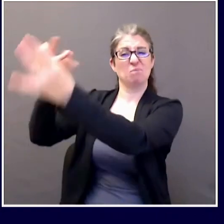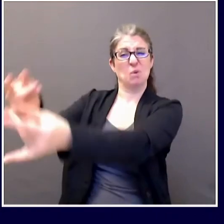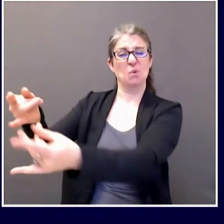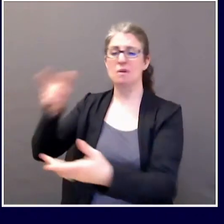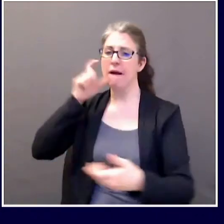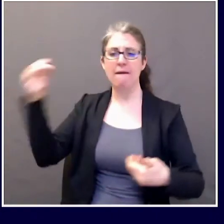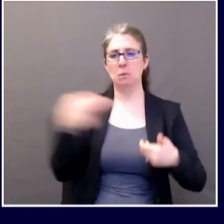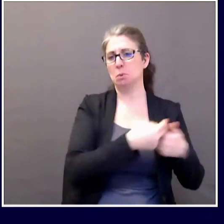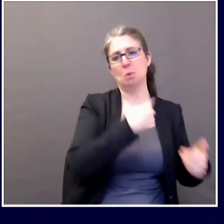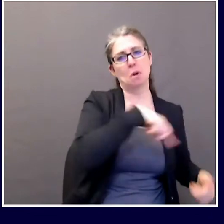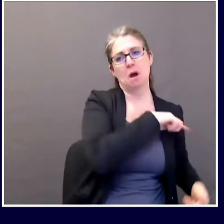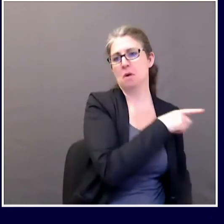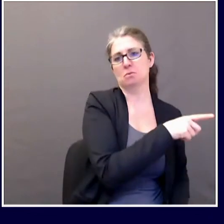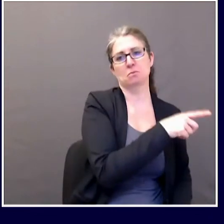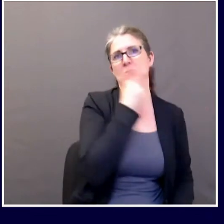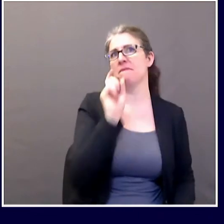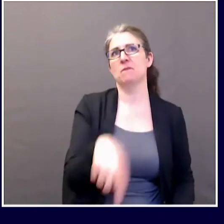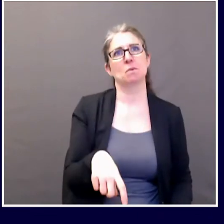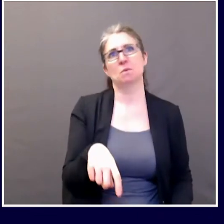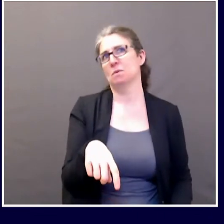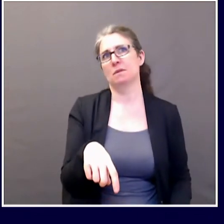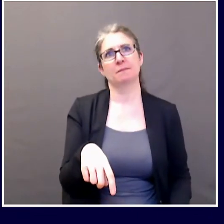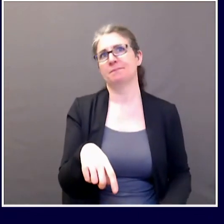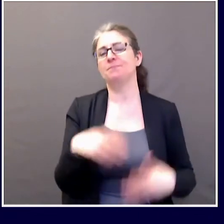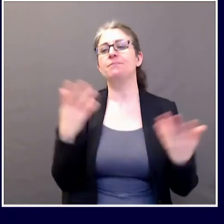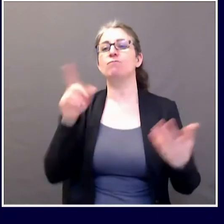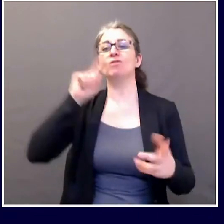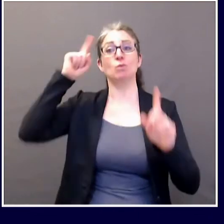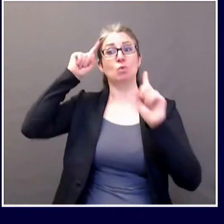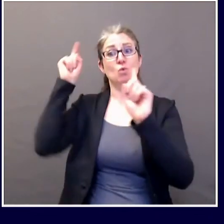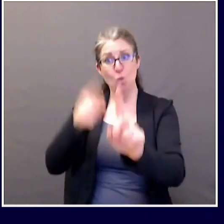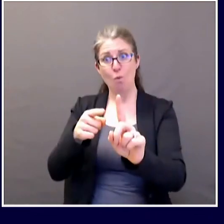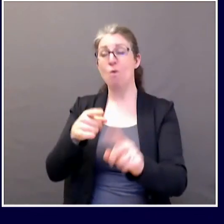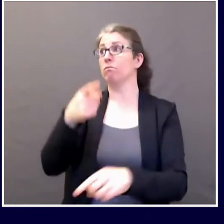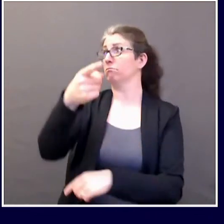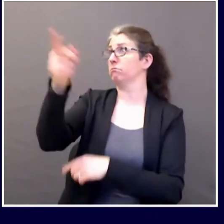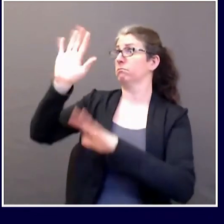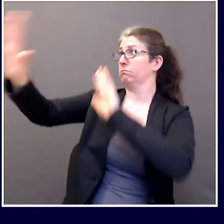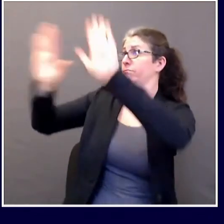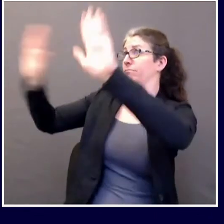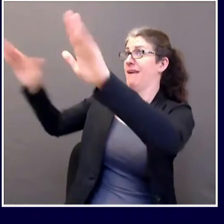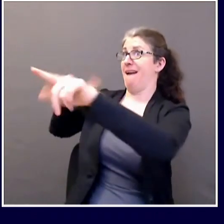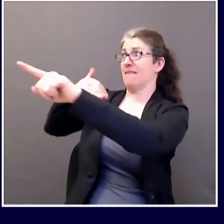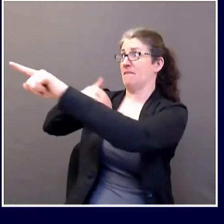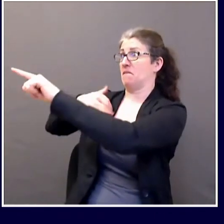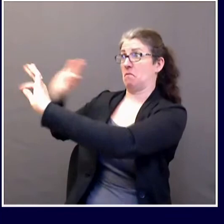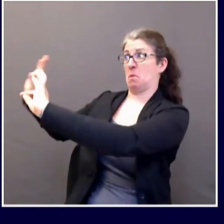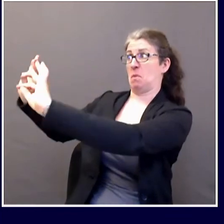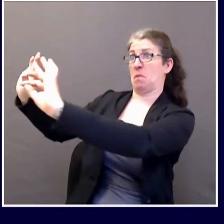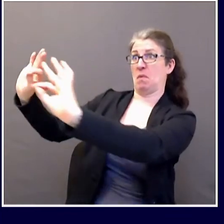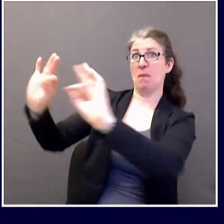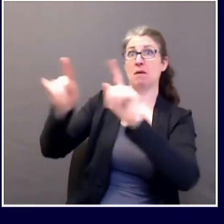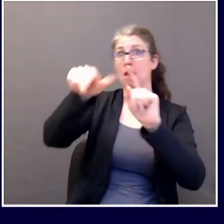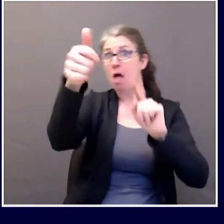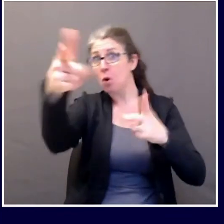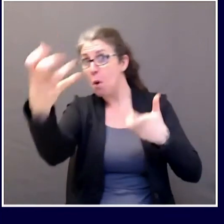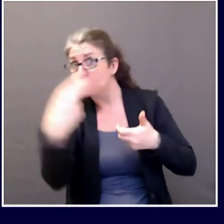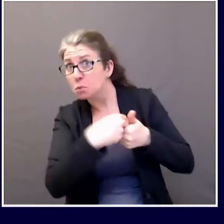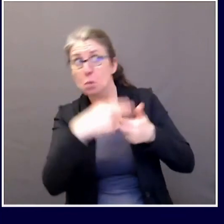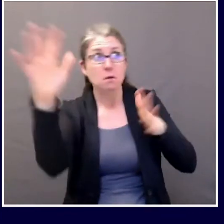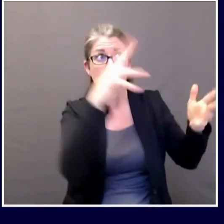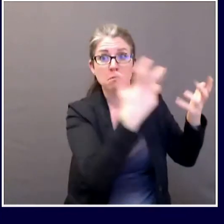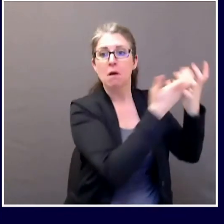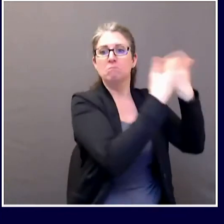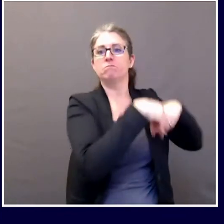things online. Now, in terms of the possibility of there being a slowdown or even worse, Allison, I'm not going to lie,